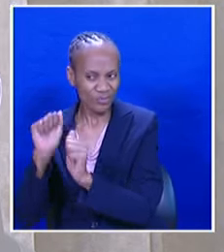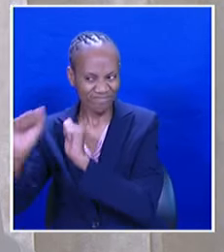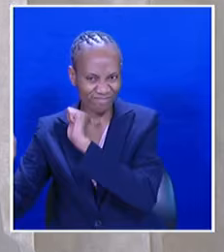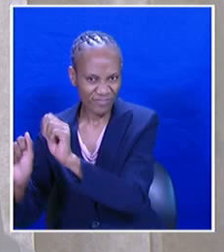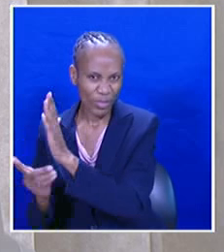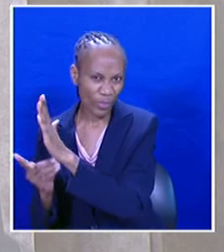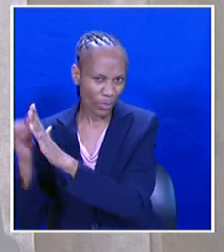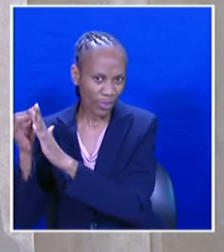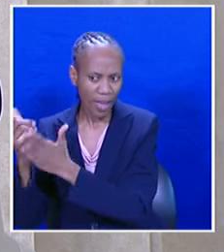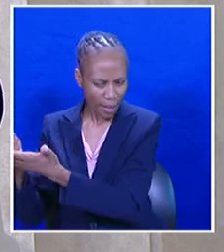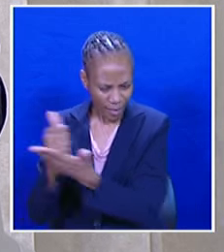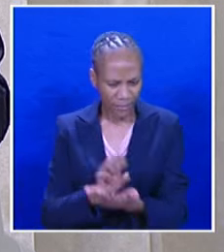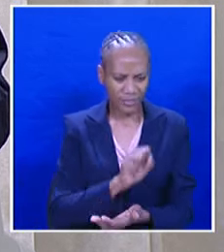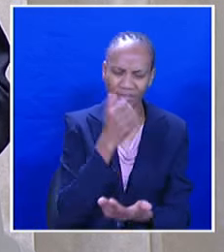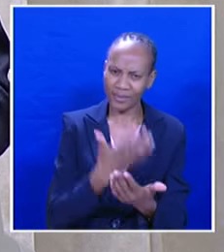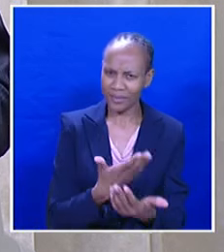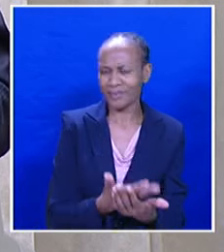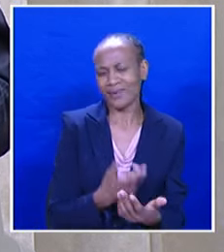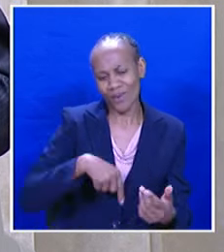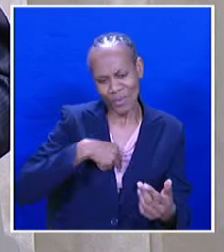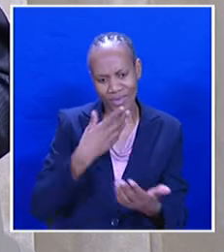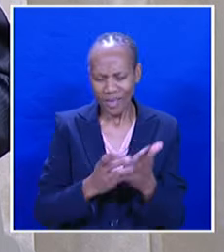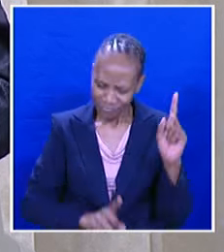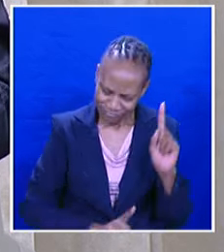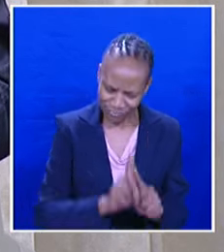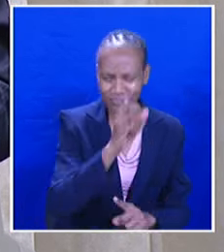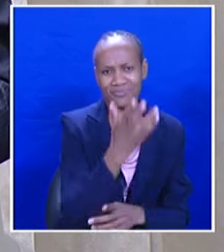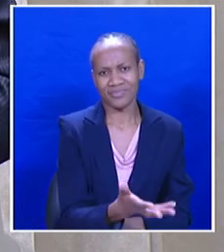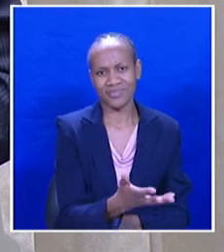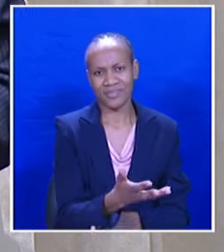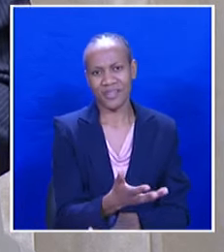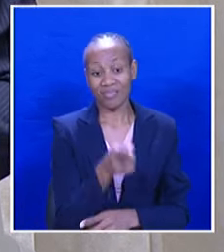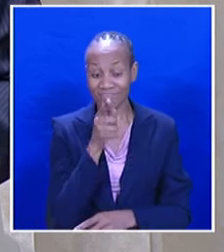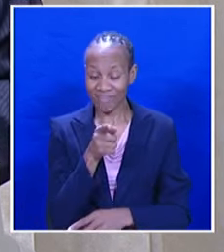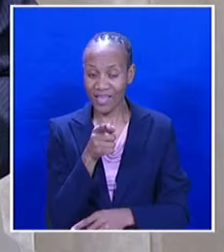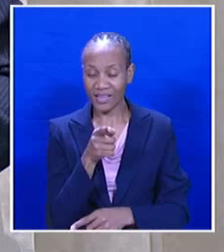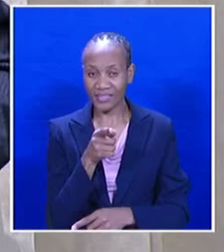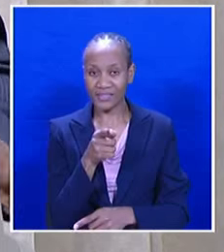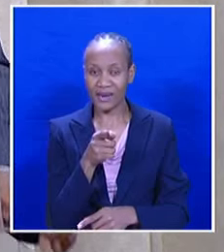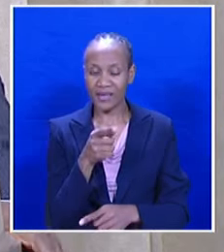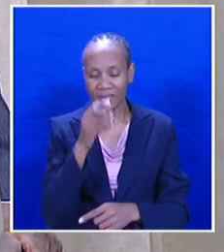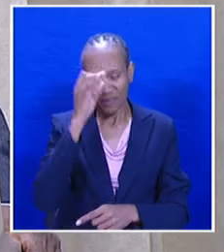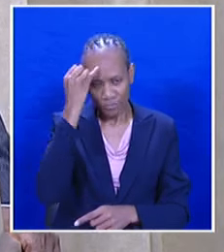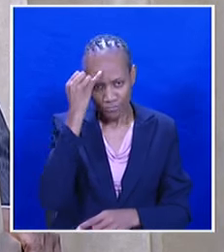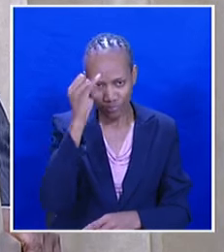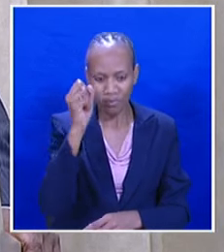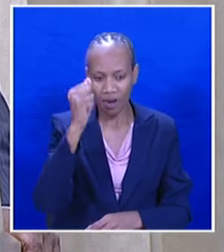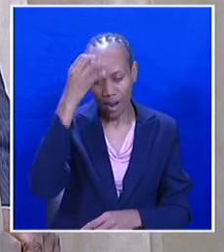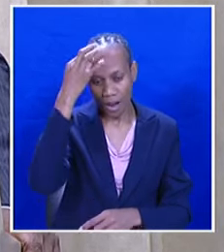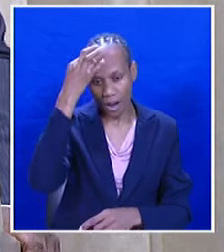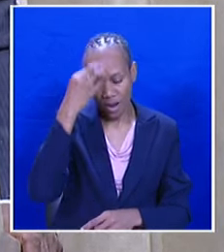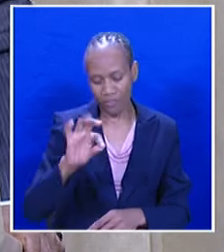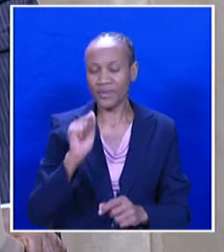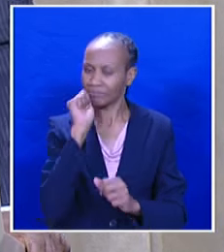we are able to achieve that. That is the remit of President Jacob Zuma's government. Thank you very much.